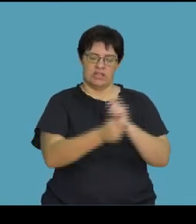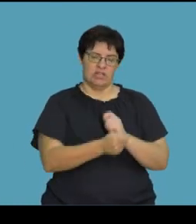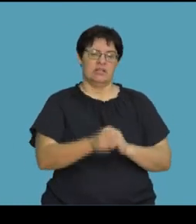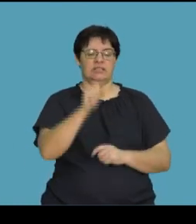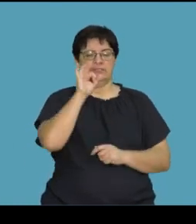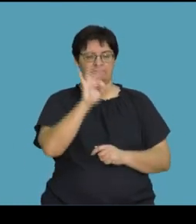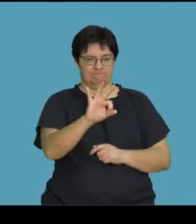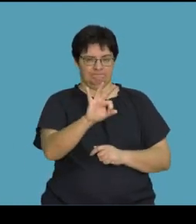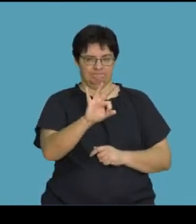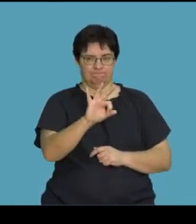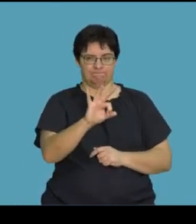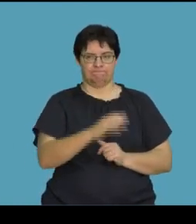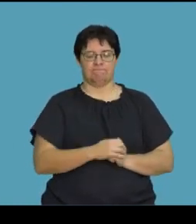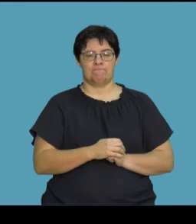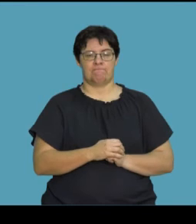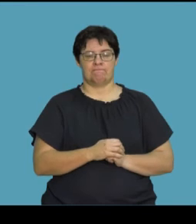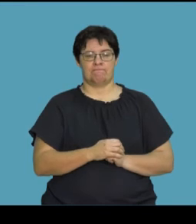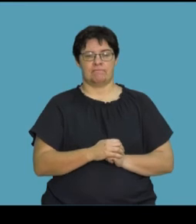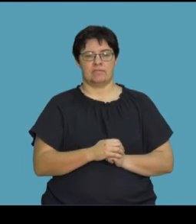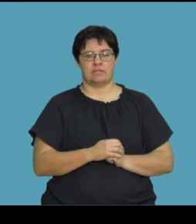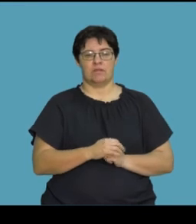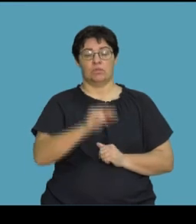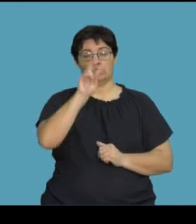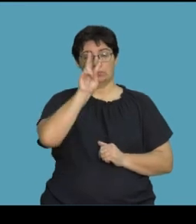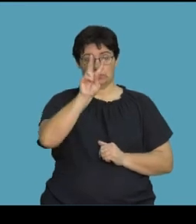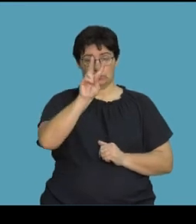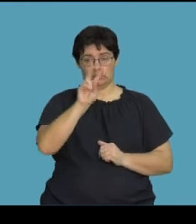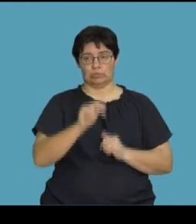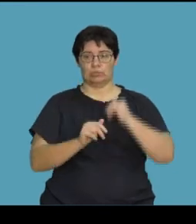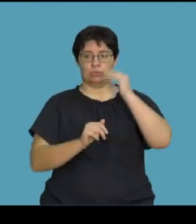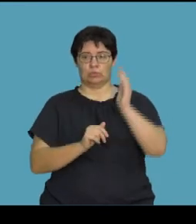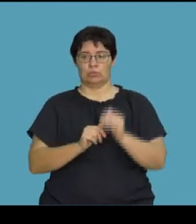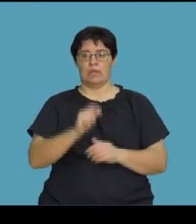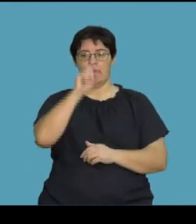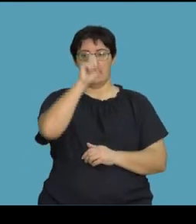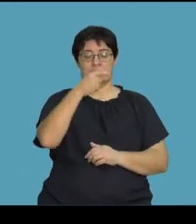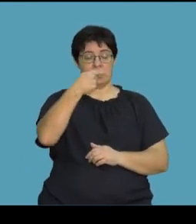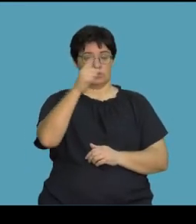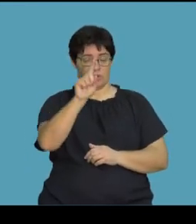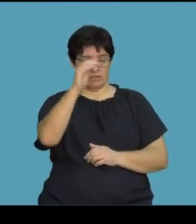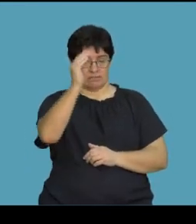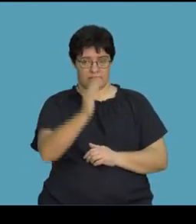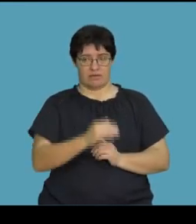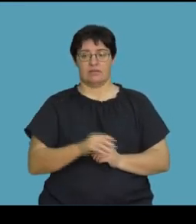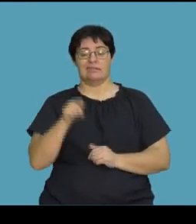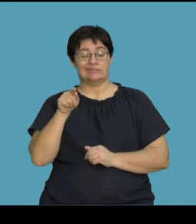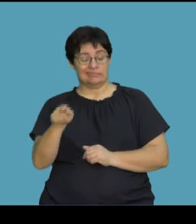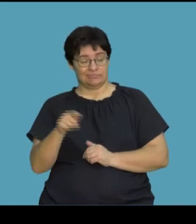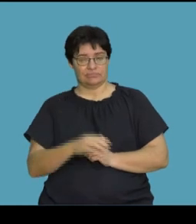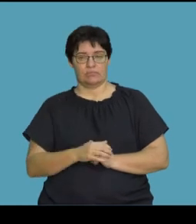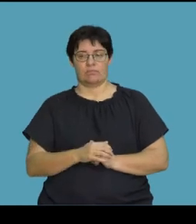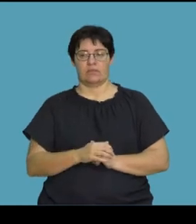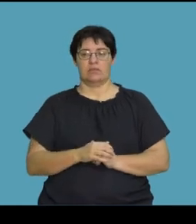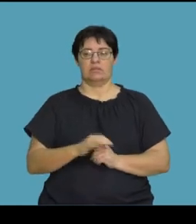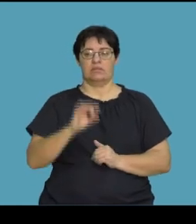be 3 to the exponent of 2 into x minus 1. This will be equals